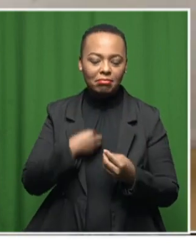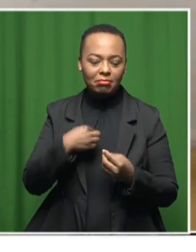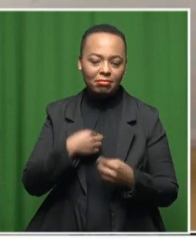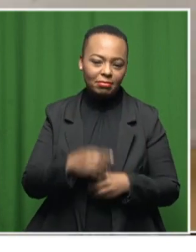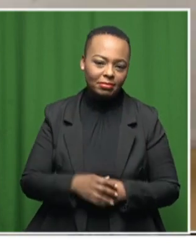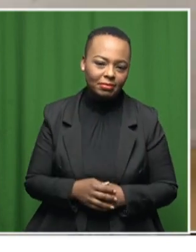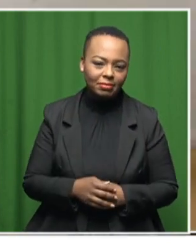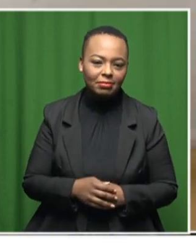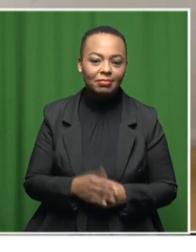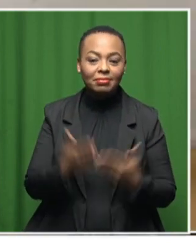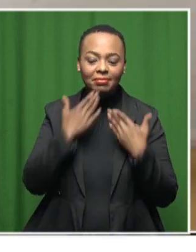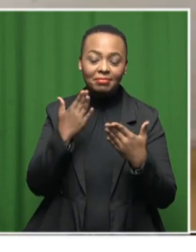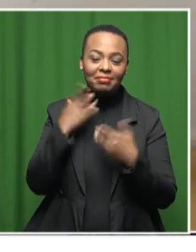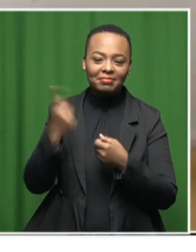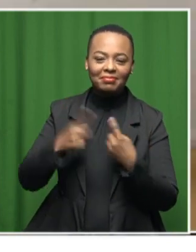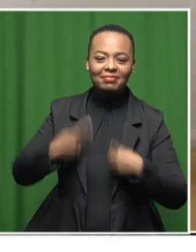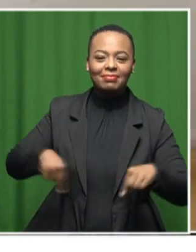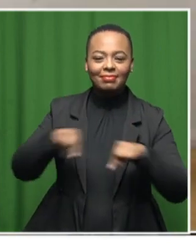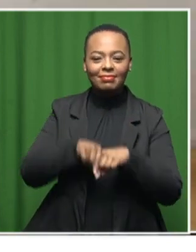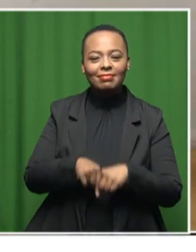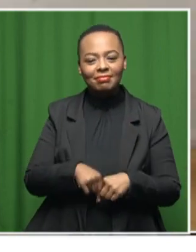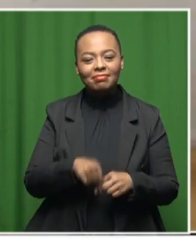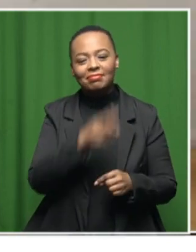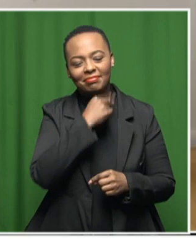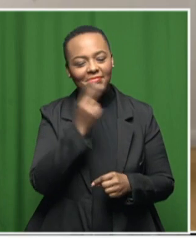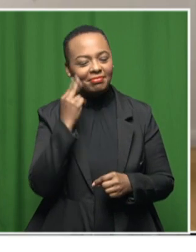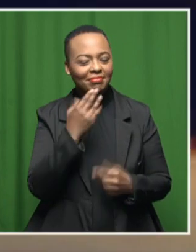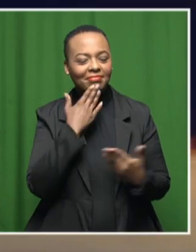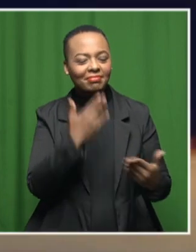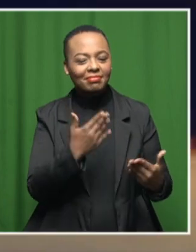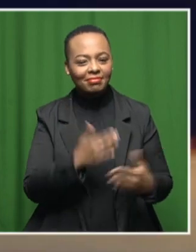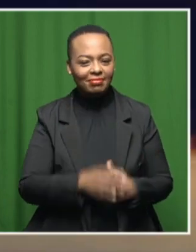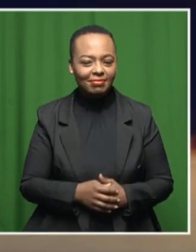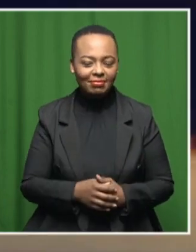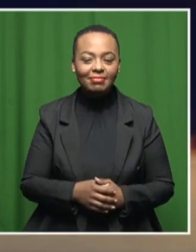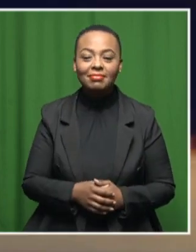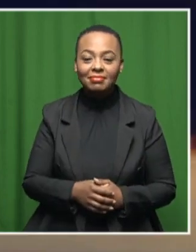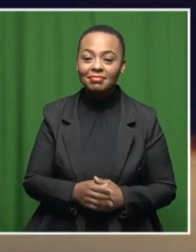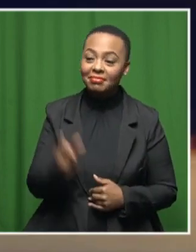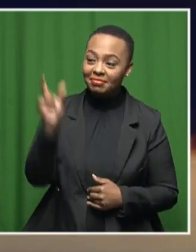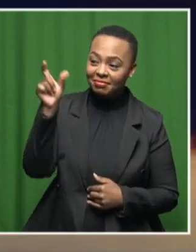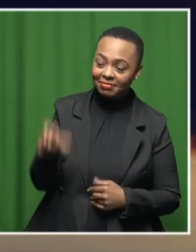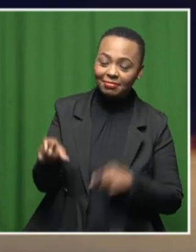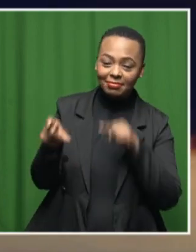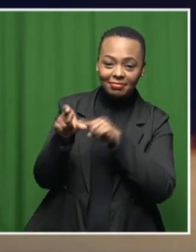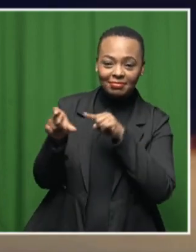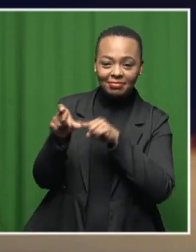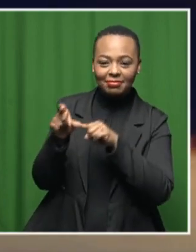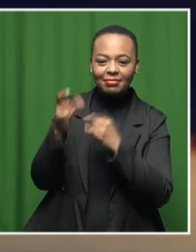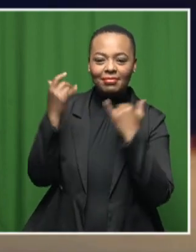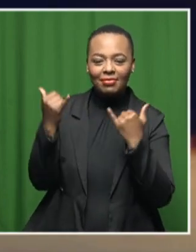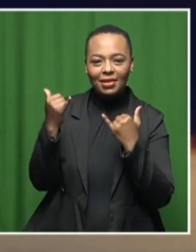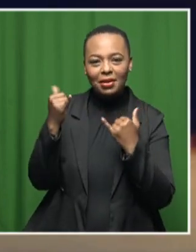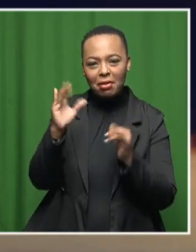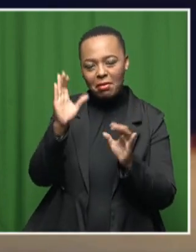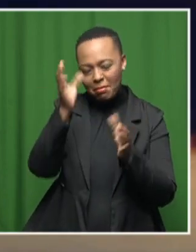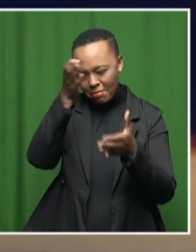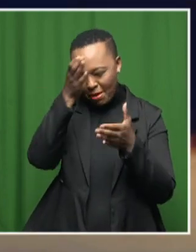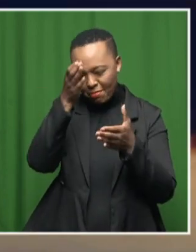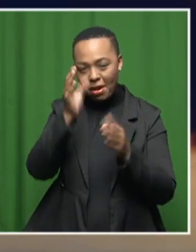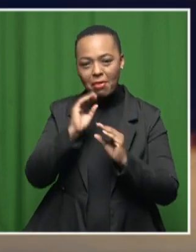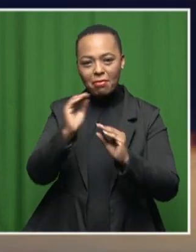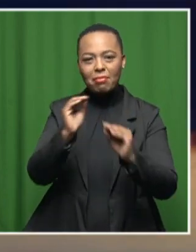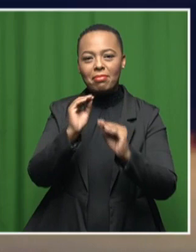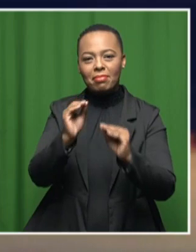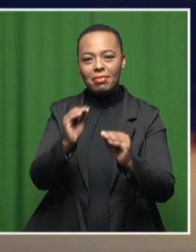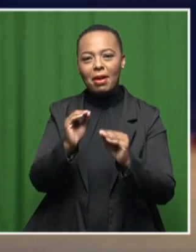us. Thank you. Have a lovely day. You too. Thank you. Well, Lizette Volkwyn is a master life coach, published